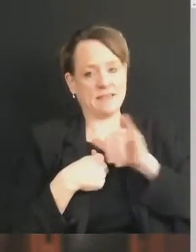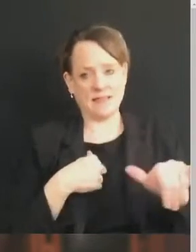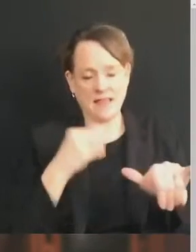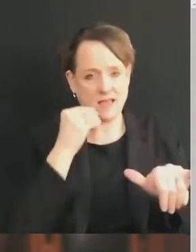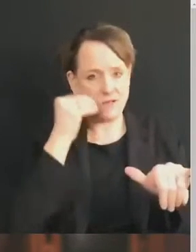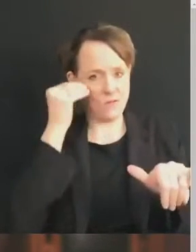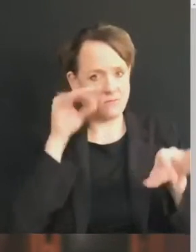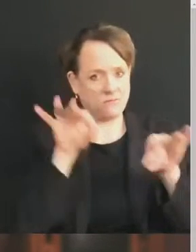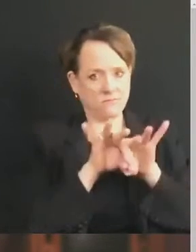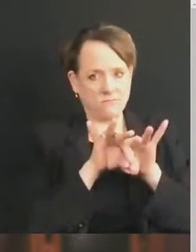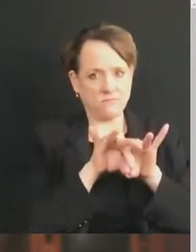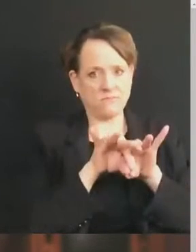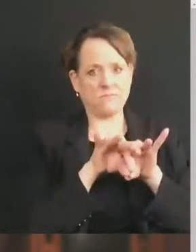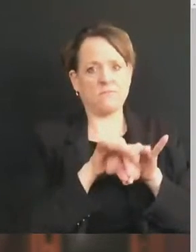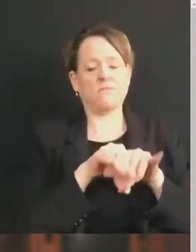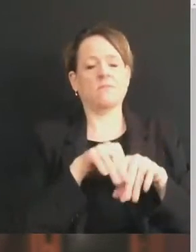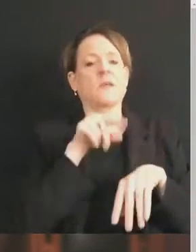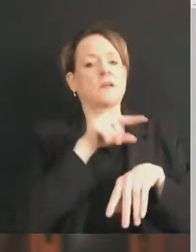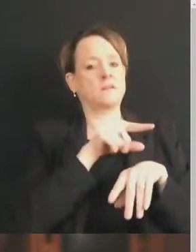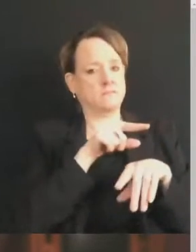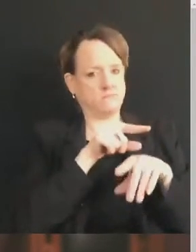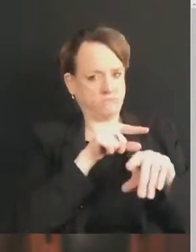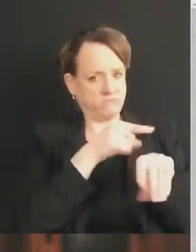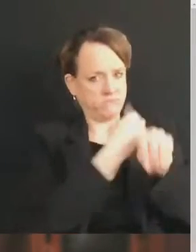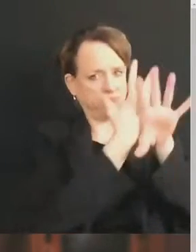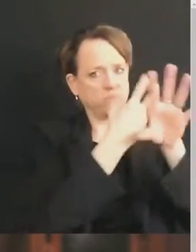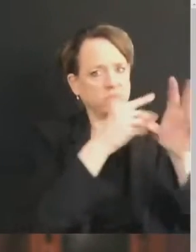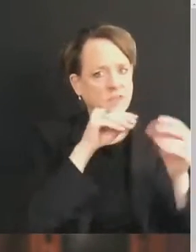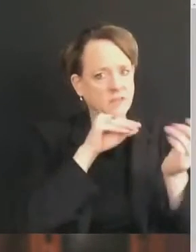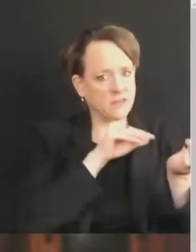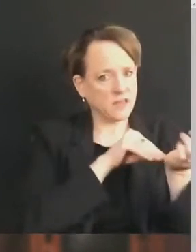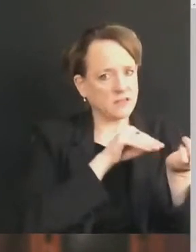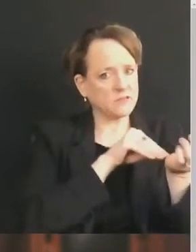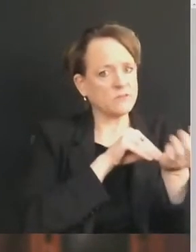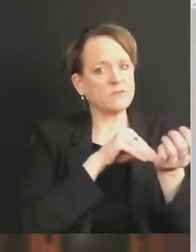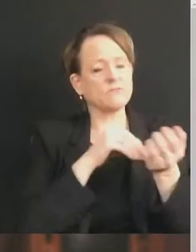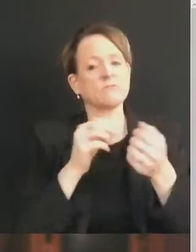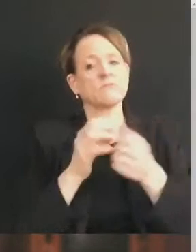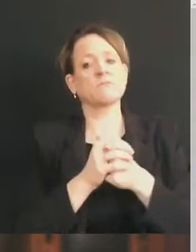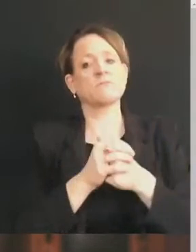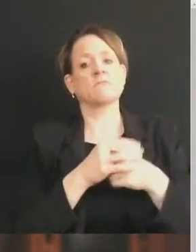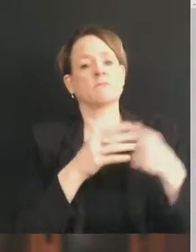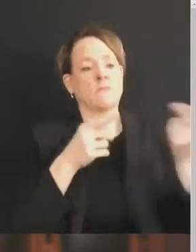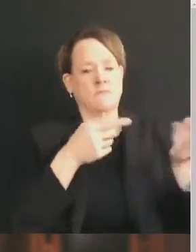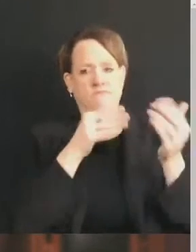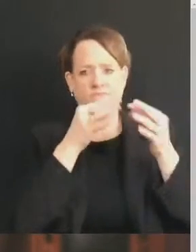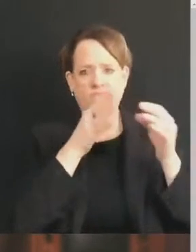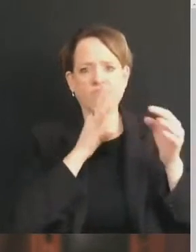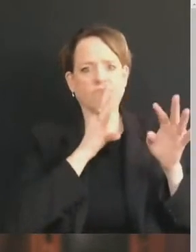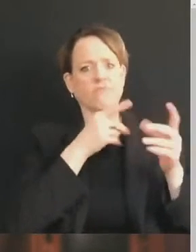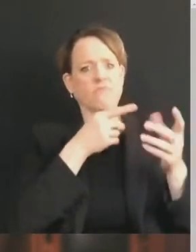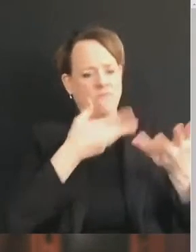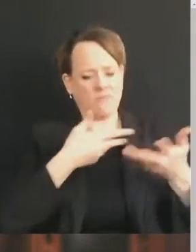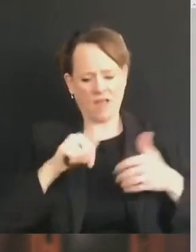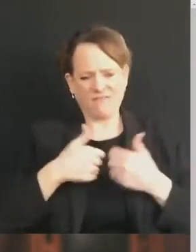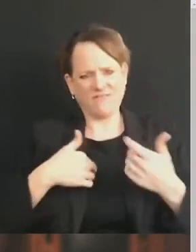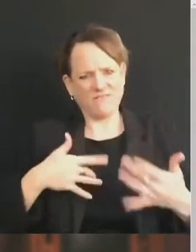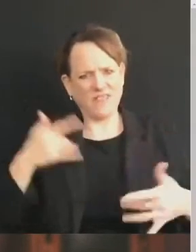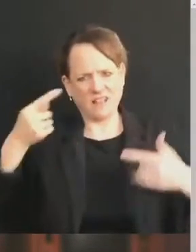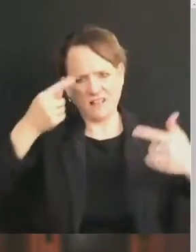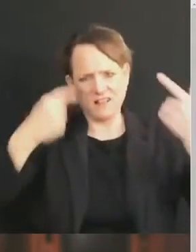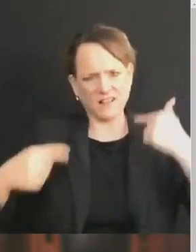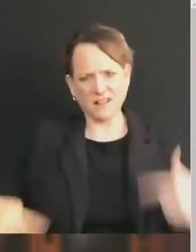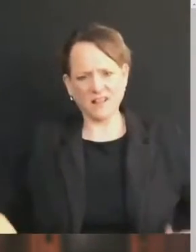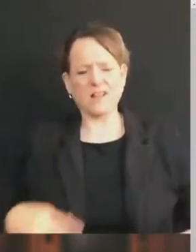provider about how you're feeling, and you should let your close contacts know. Our contact tracers